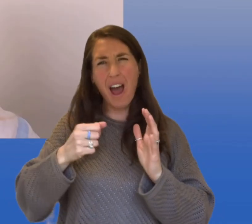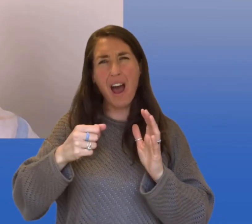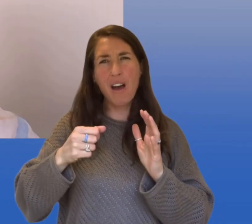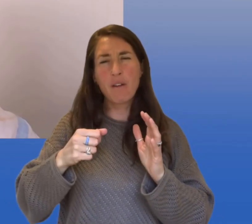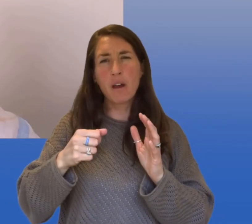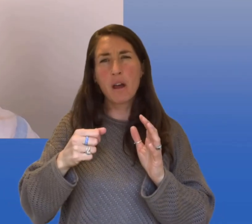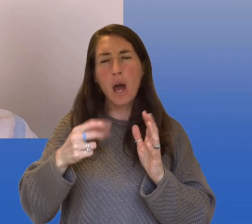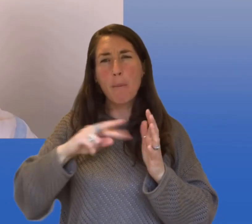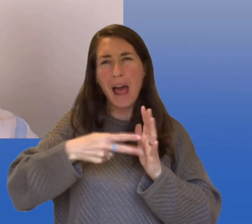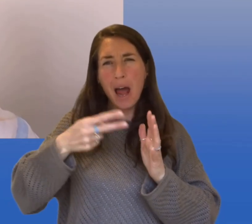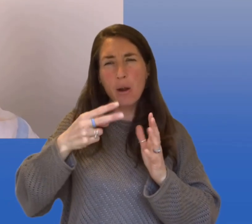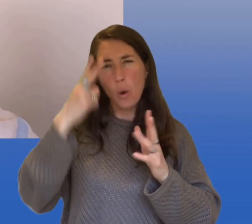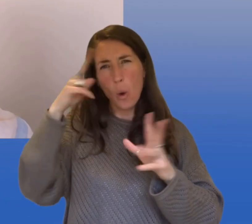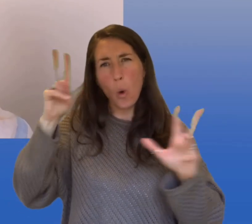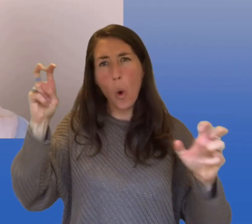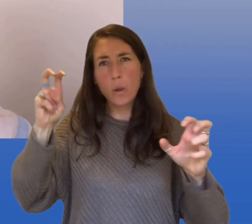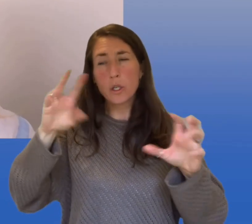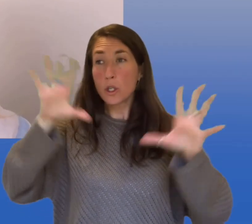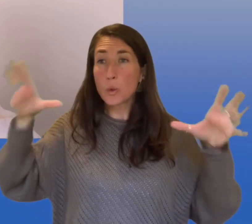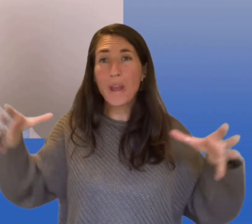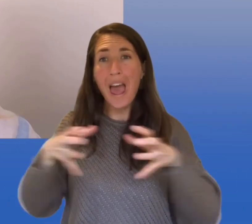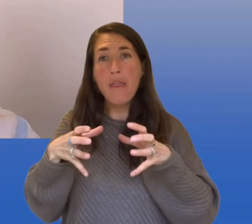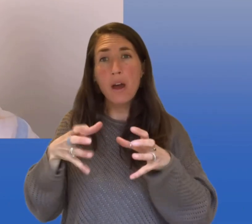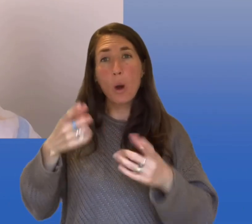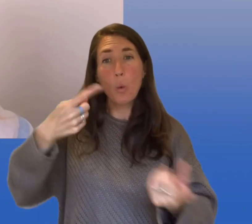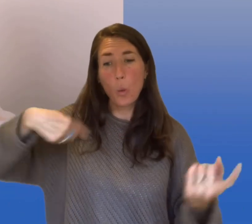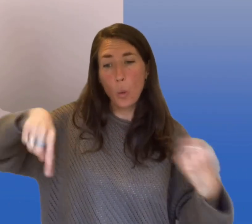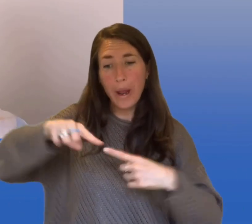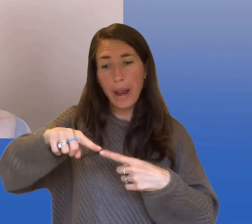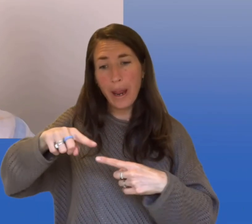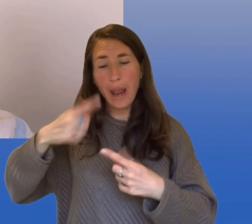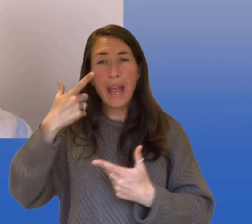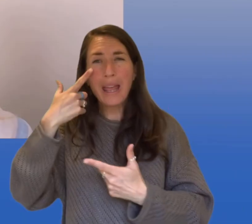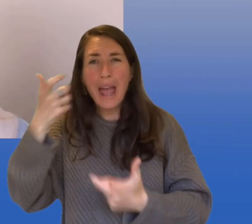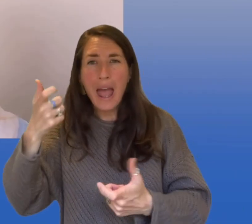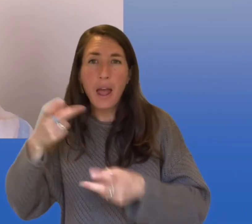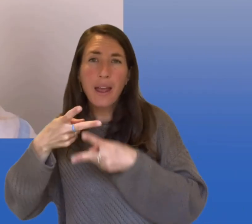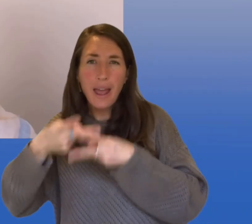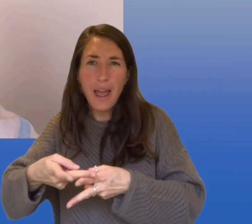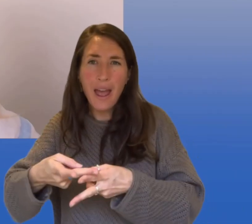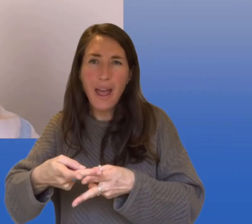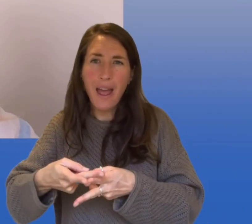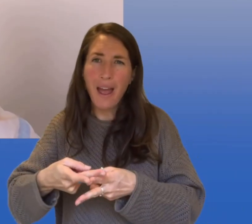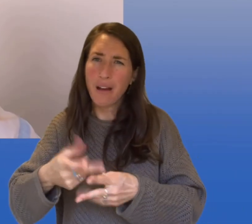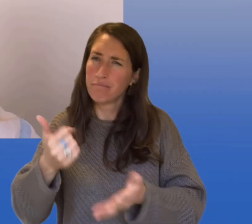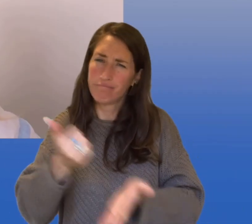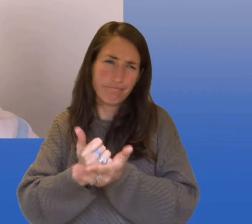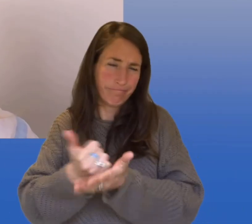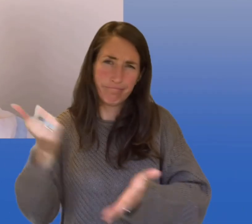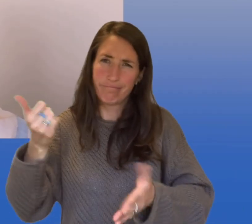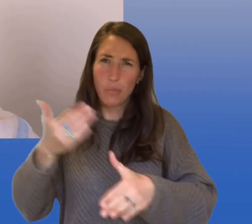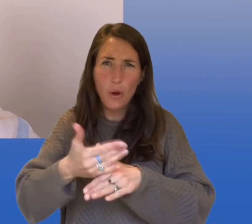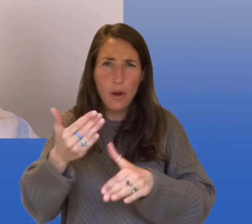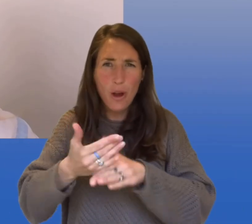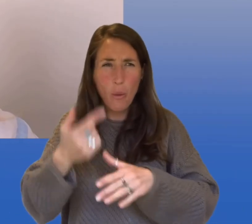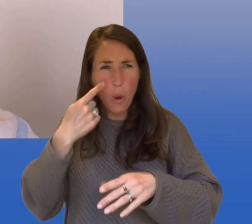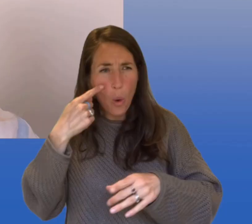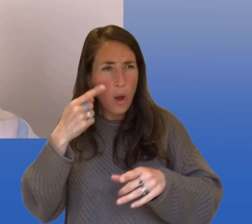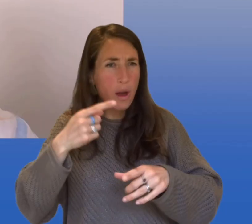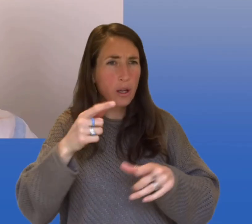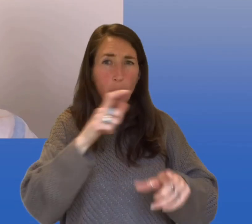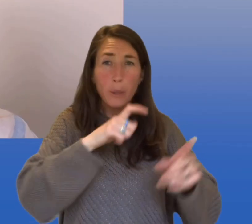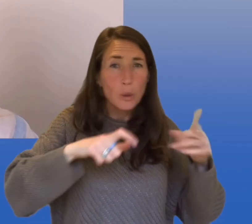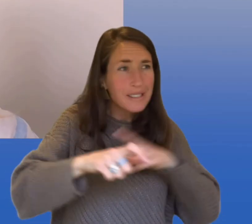for NHS Highland, which is called Together We Care. It was a fantastic piece of work. It pulled in community voices,